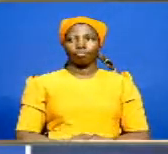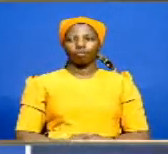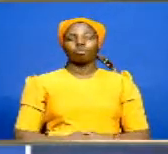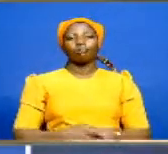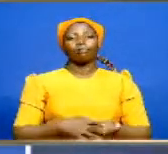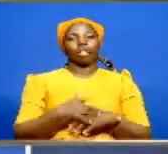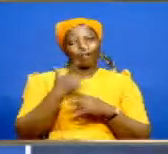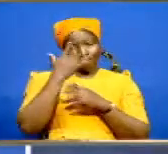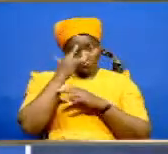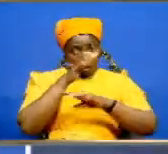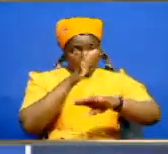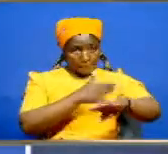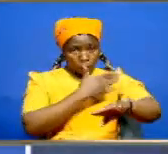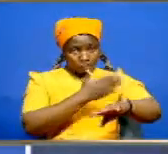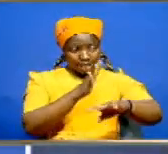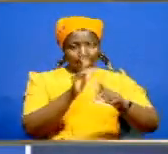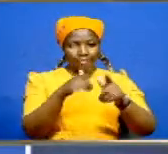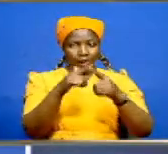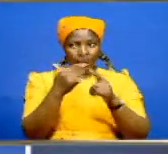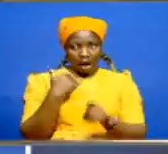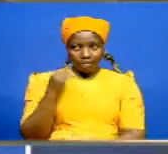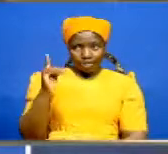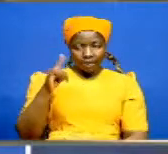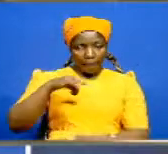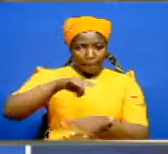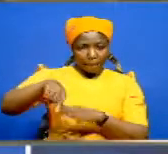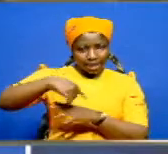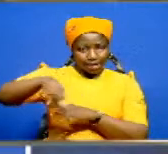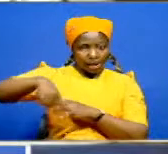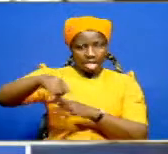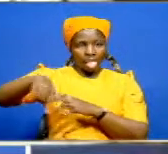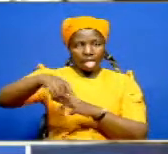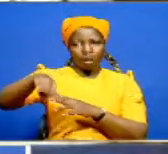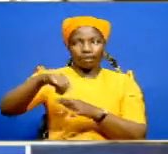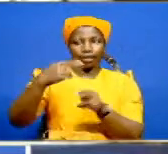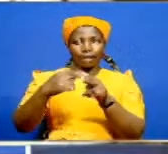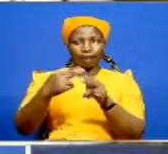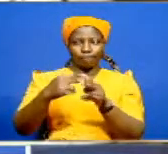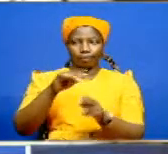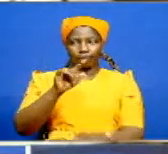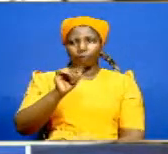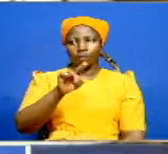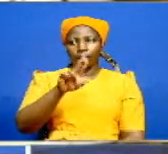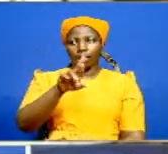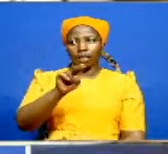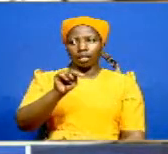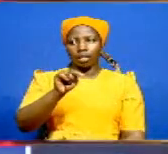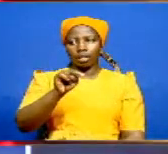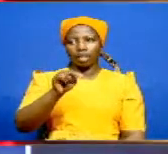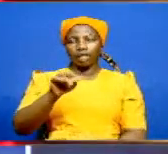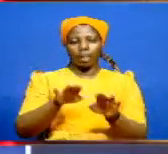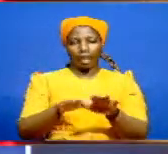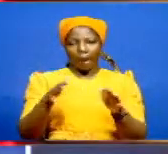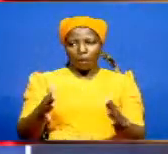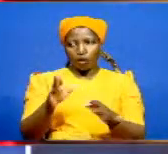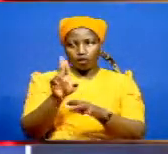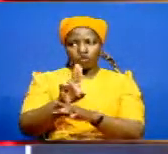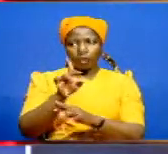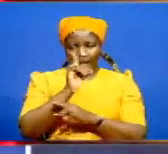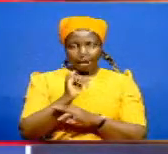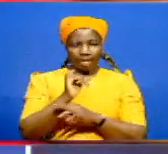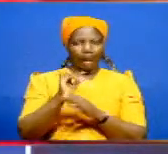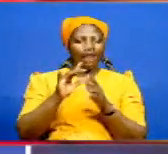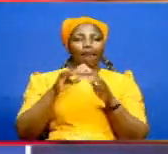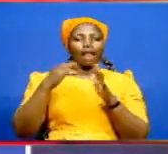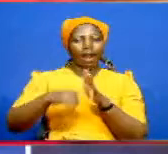And for music, this machine known as the turntable was used. The radio industry has evolved over the